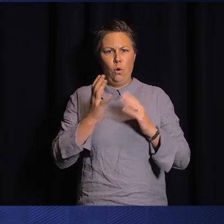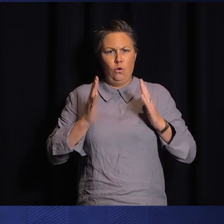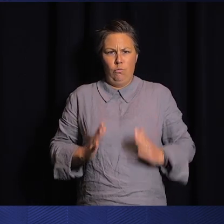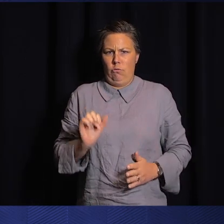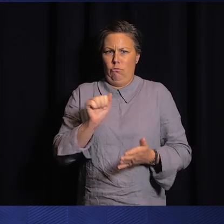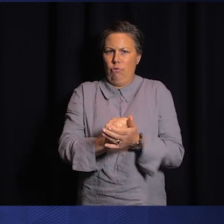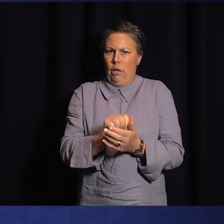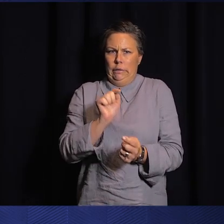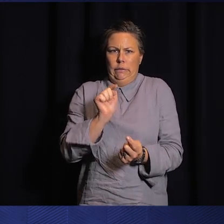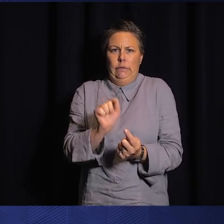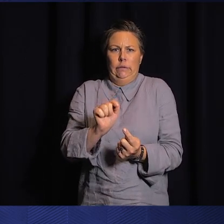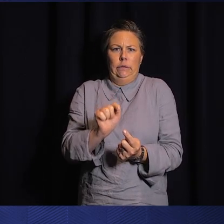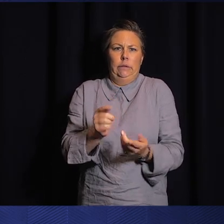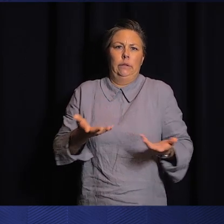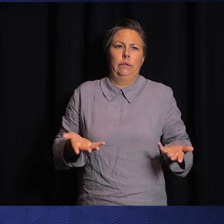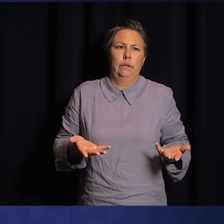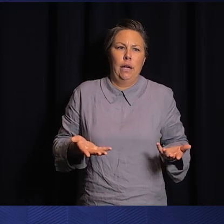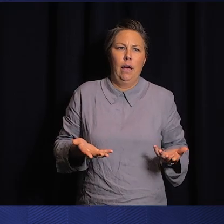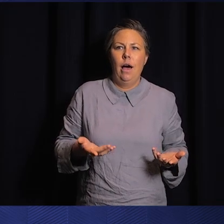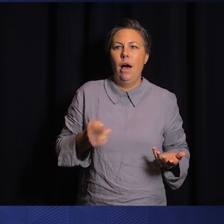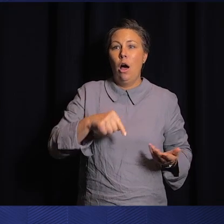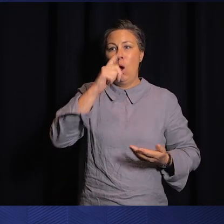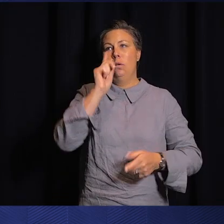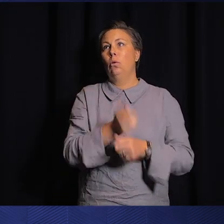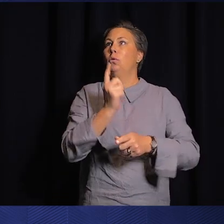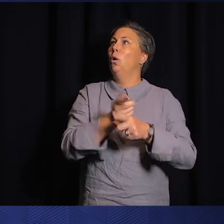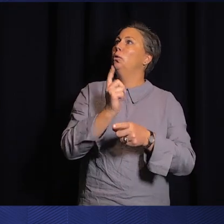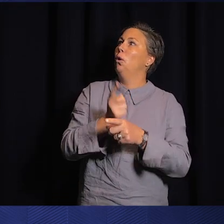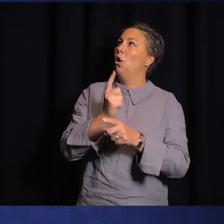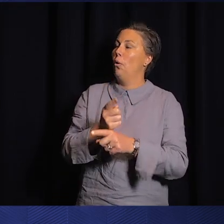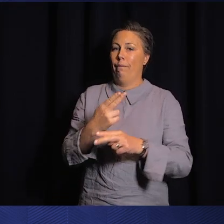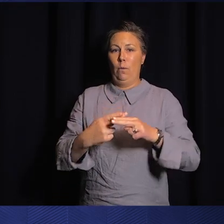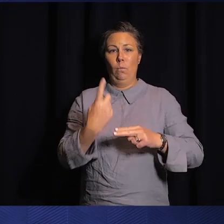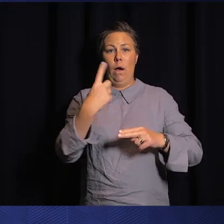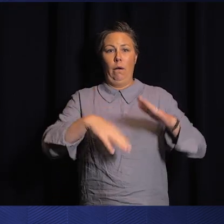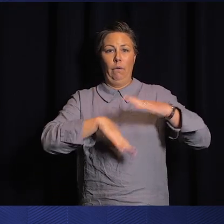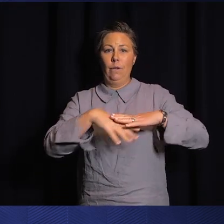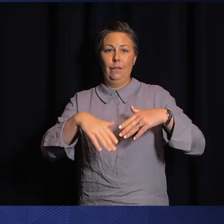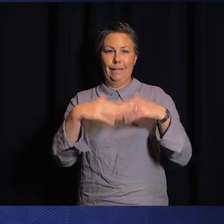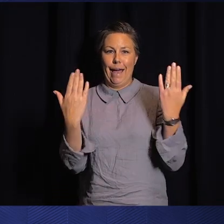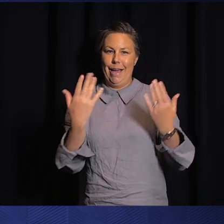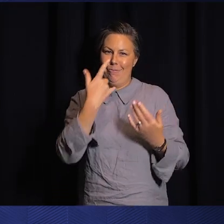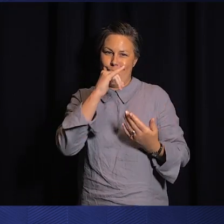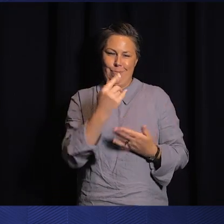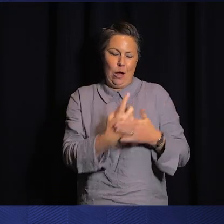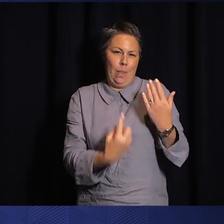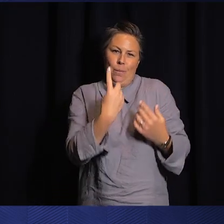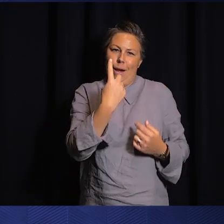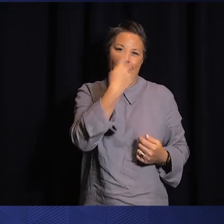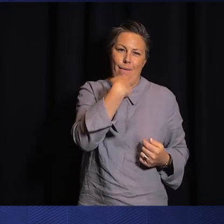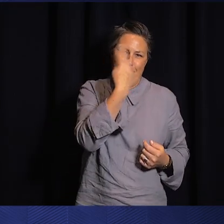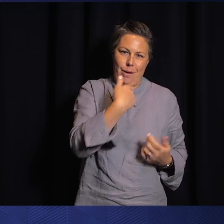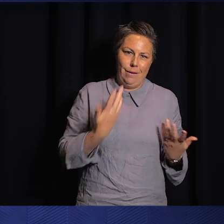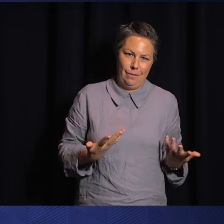Cecilia was hoping we'd have a day to discuss it, and we don't. But it's got different dimensions, and some of those